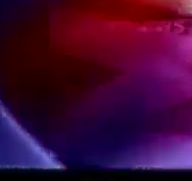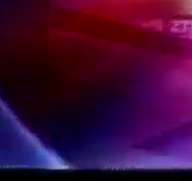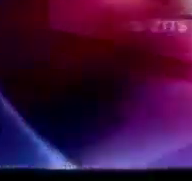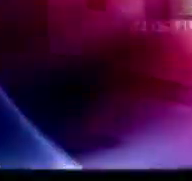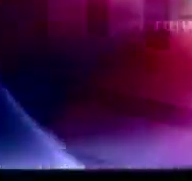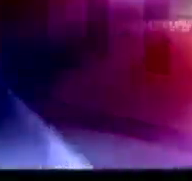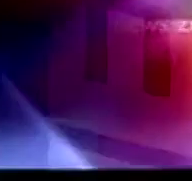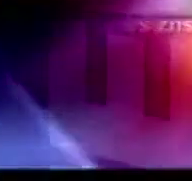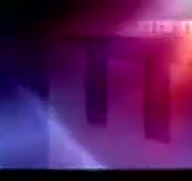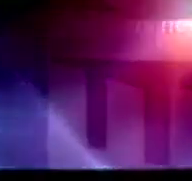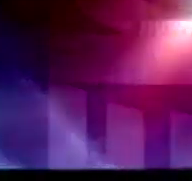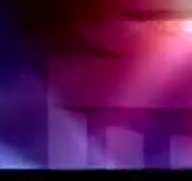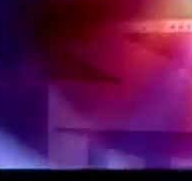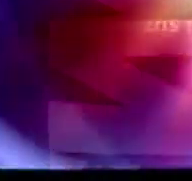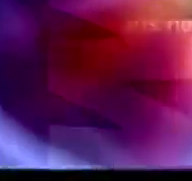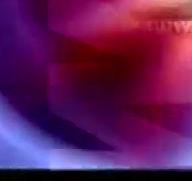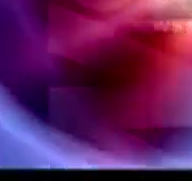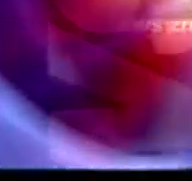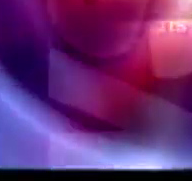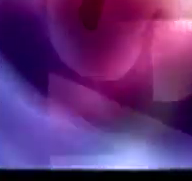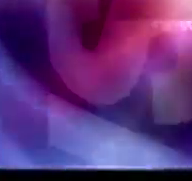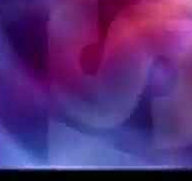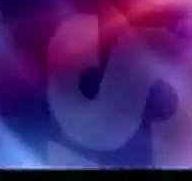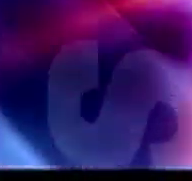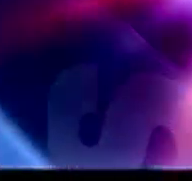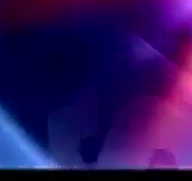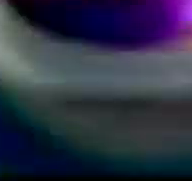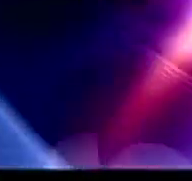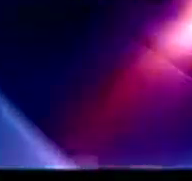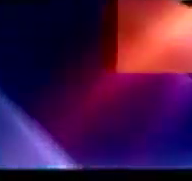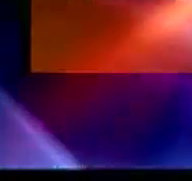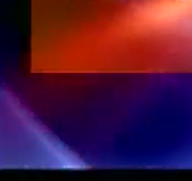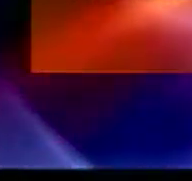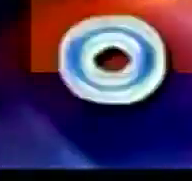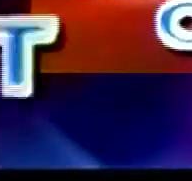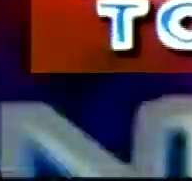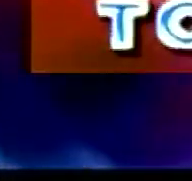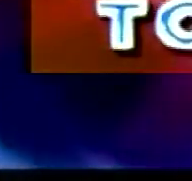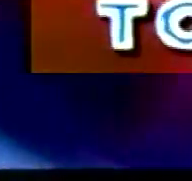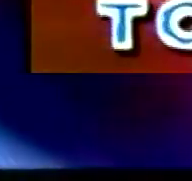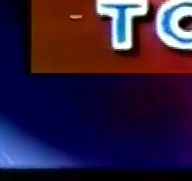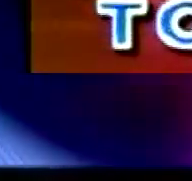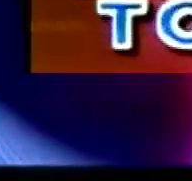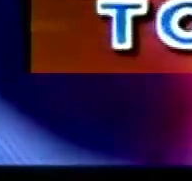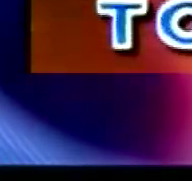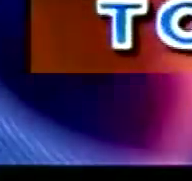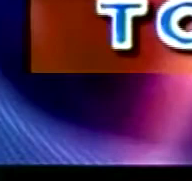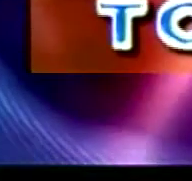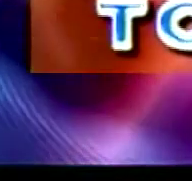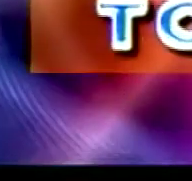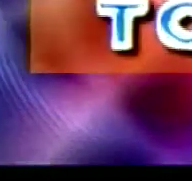Covering the islands of the Bahamas, ZNS Network presents The Bahamas Tonight.